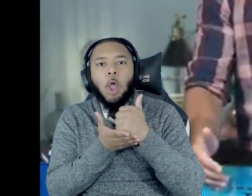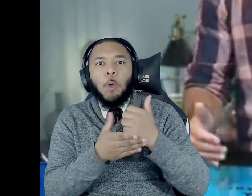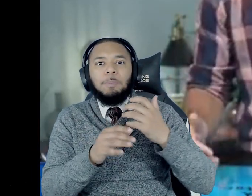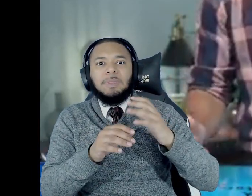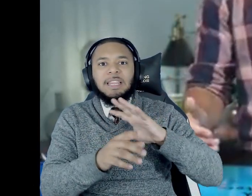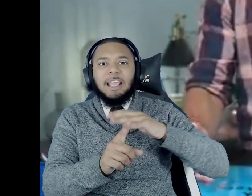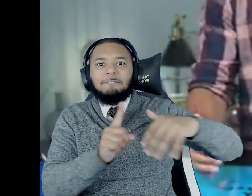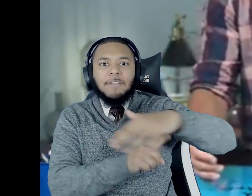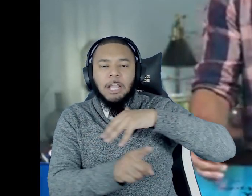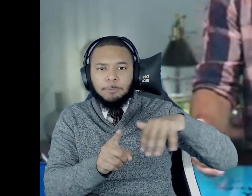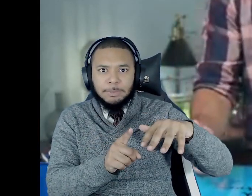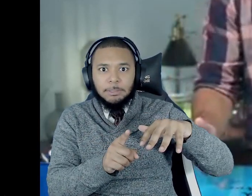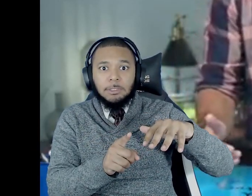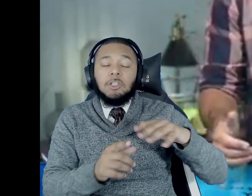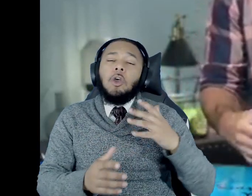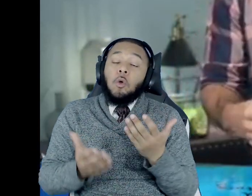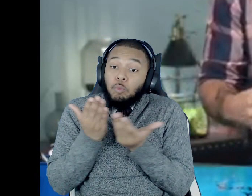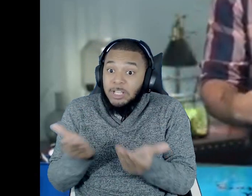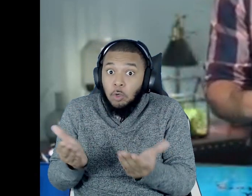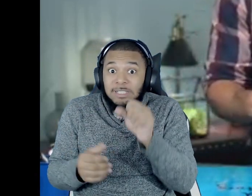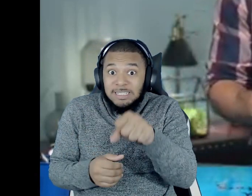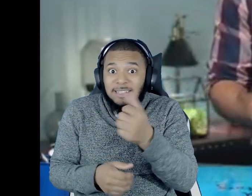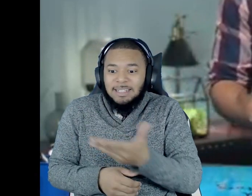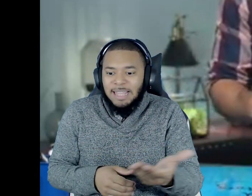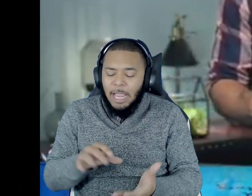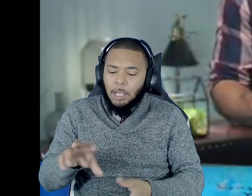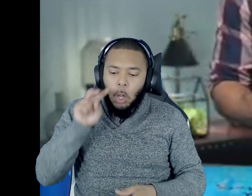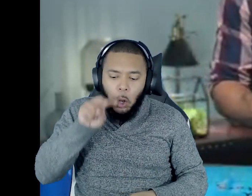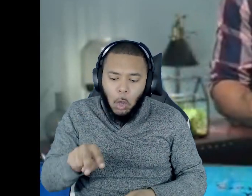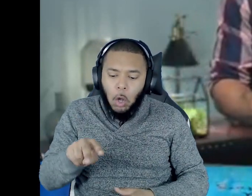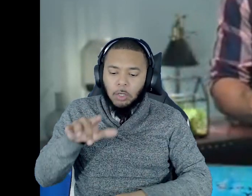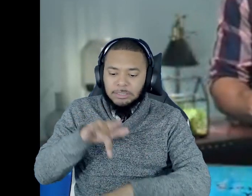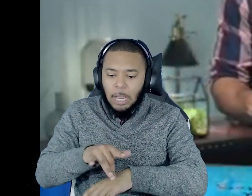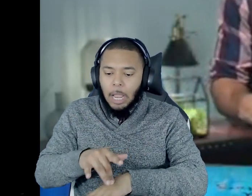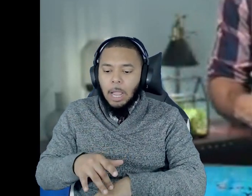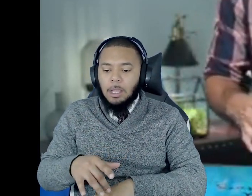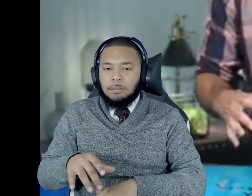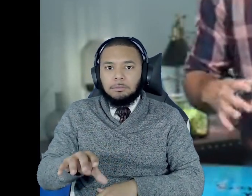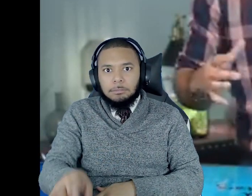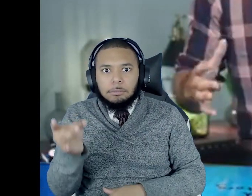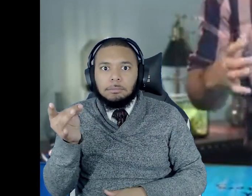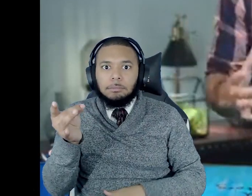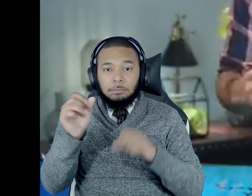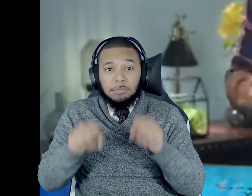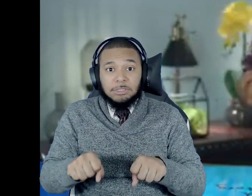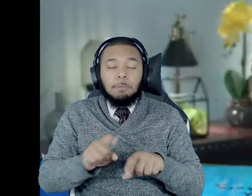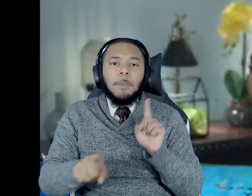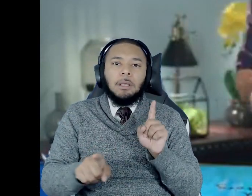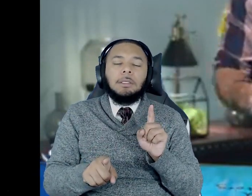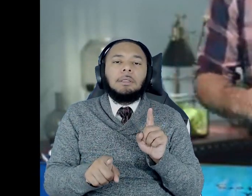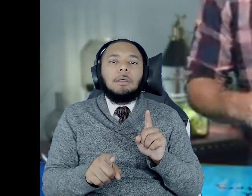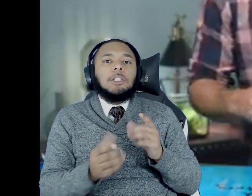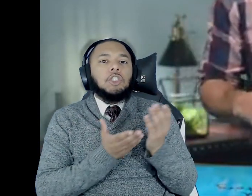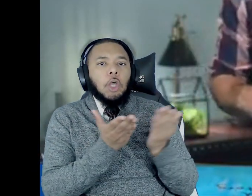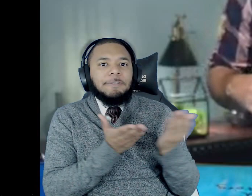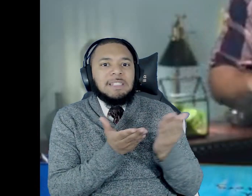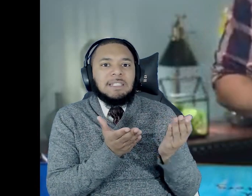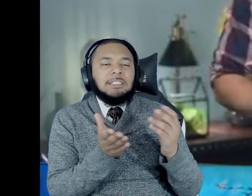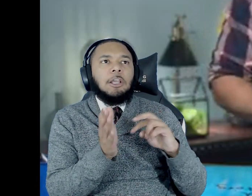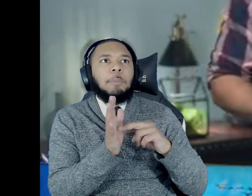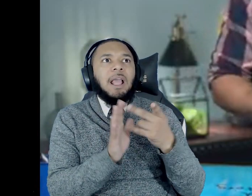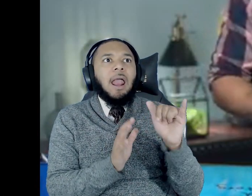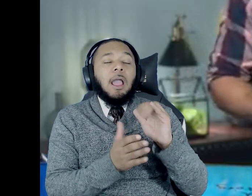the tangible things, or the things that we can and that we can see. These services would include things like